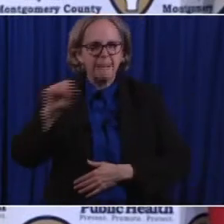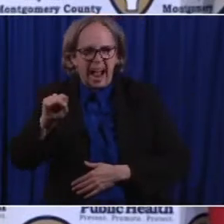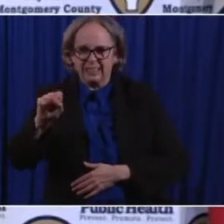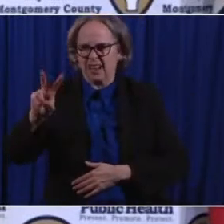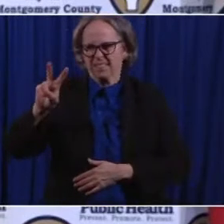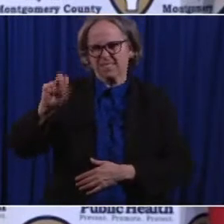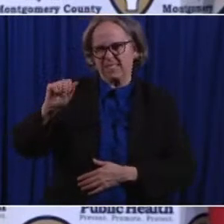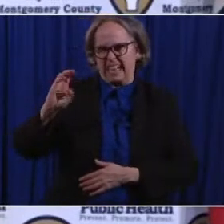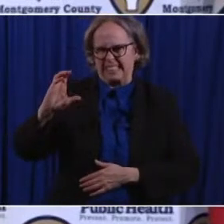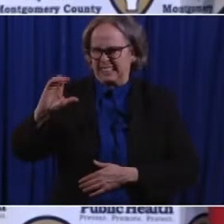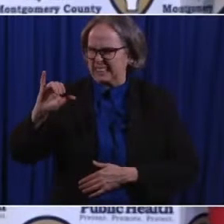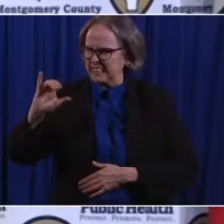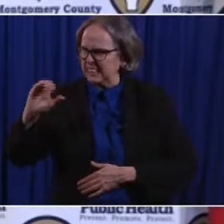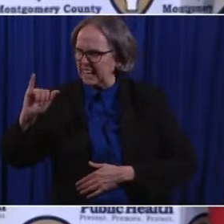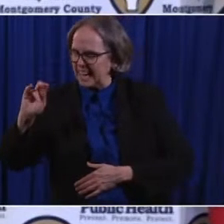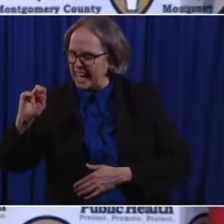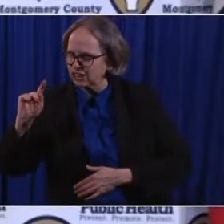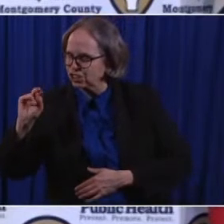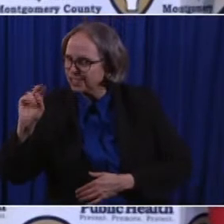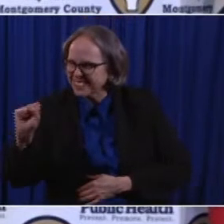coronavirus.ohio.gov/mass vaccination clinics.